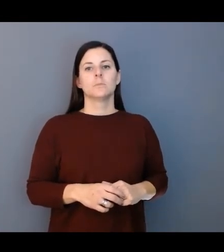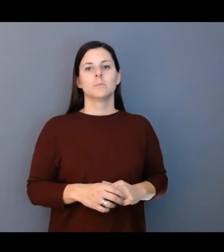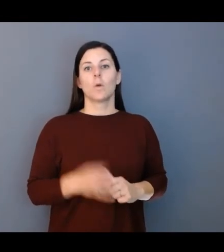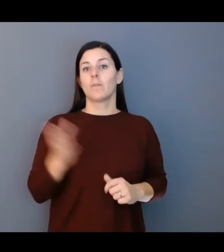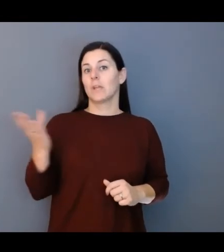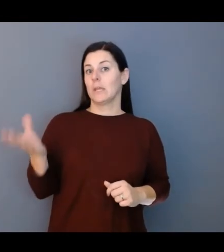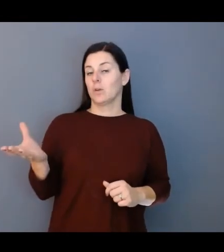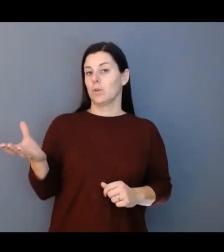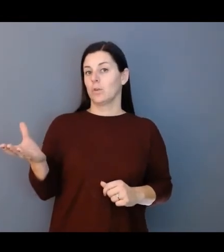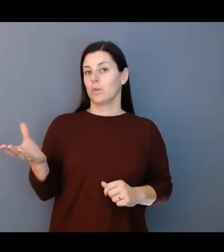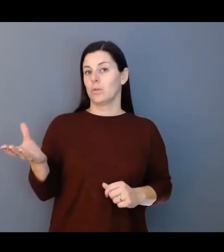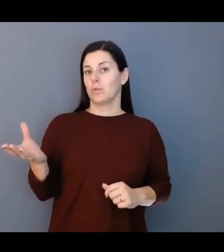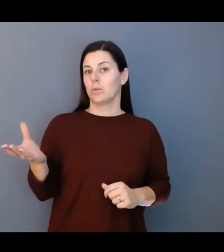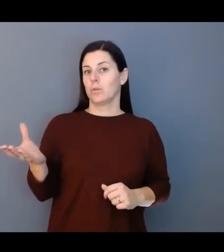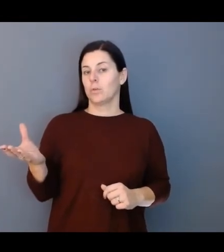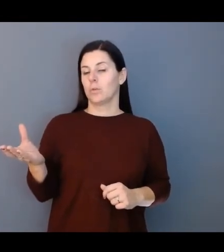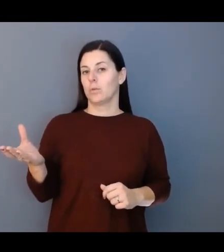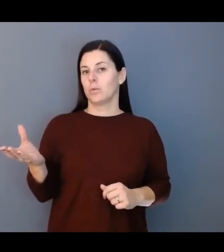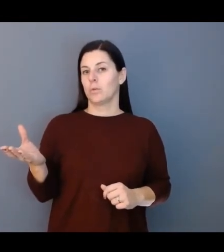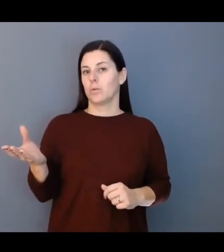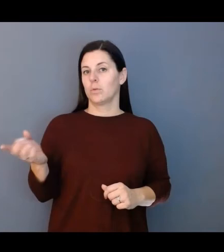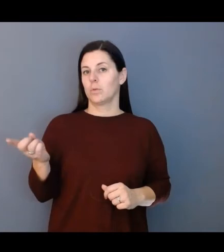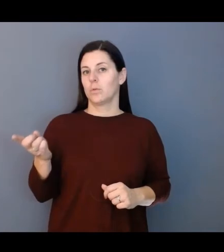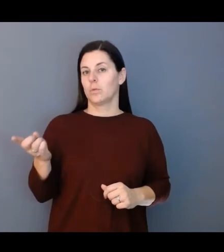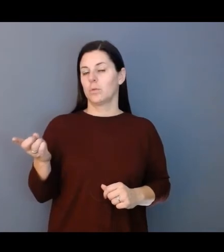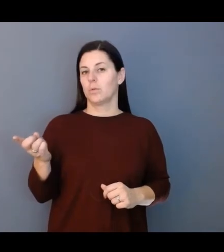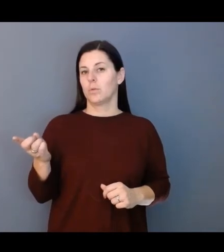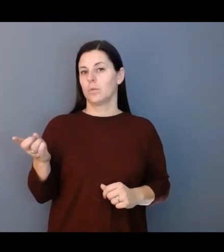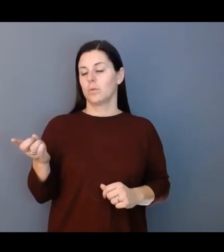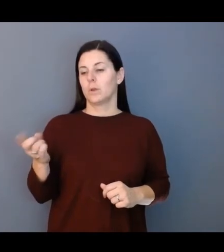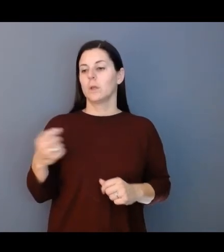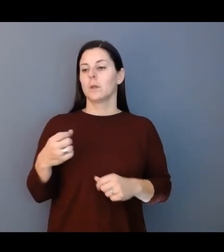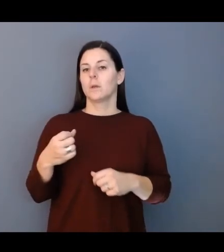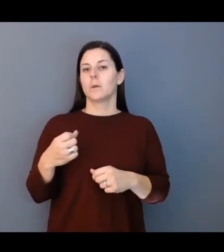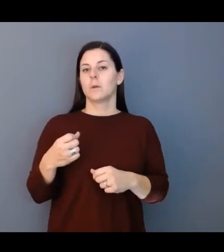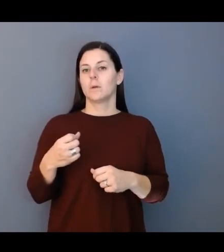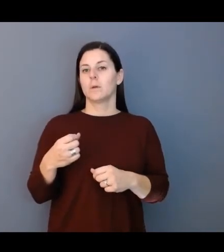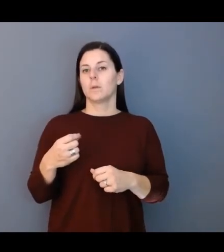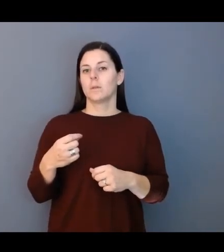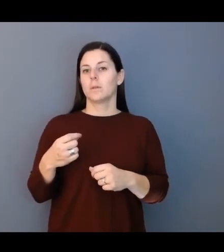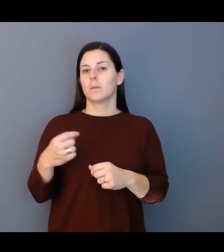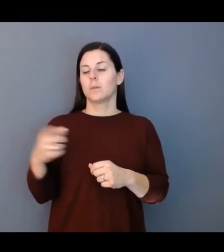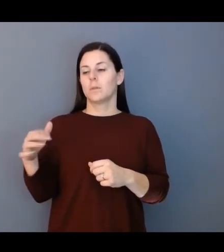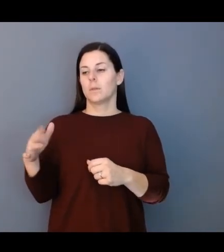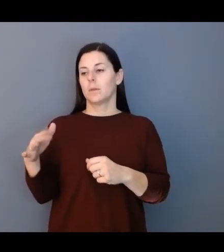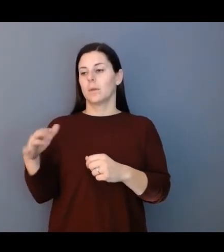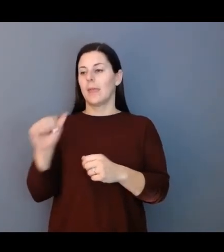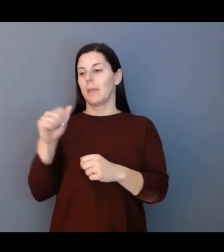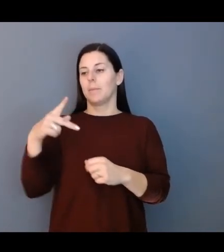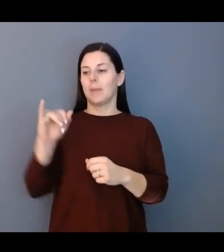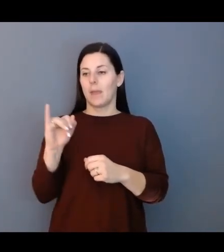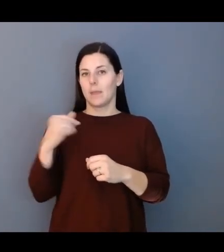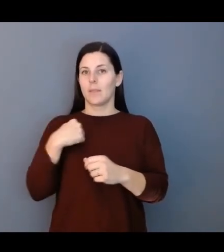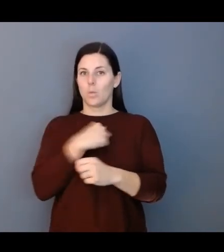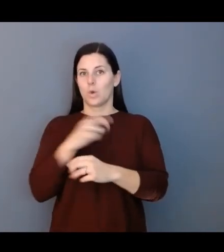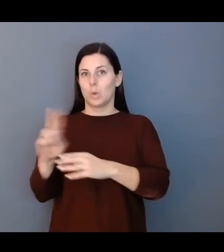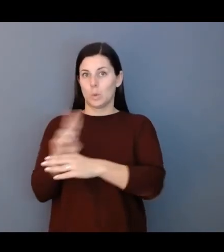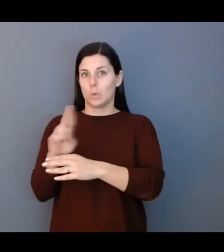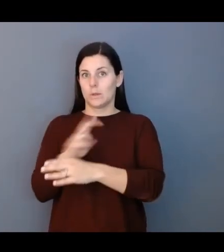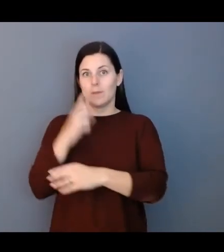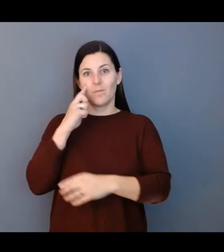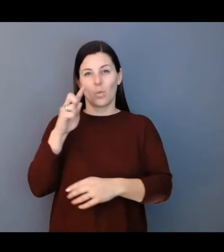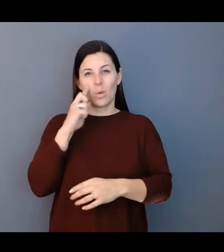So over here, we just the create inference recommendation job is the API that